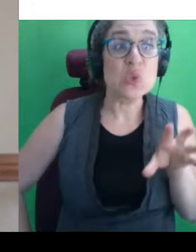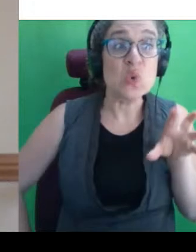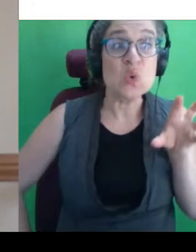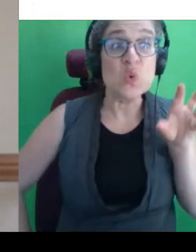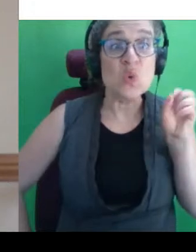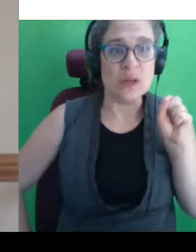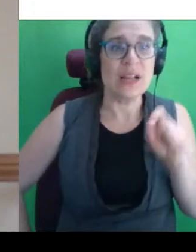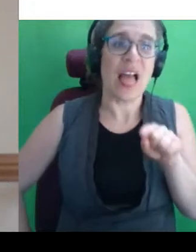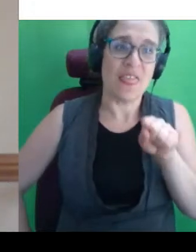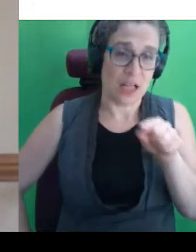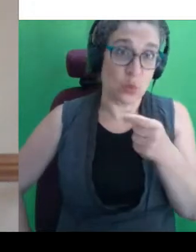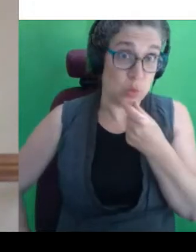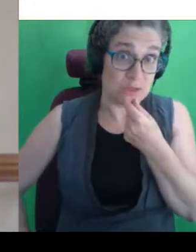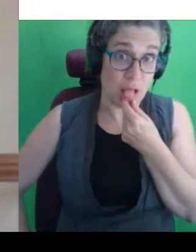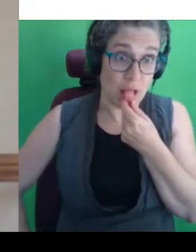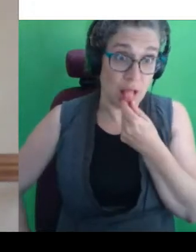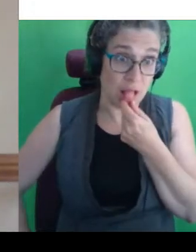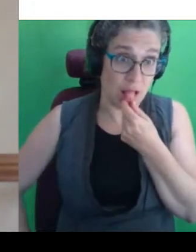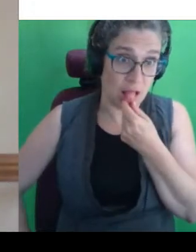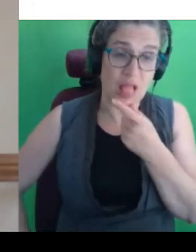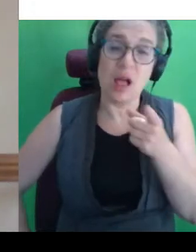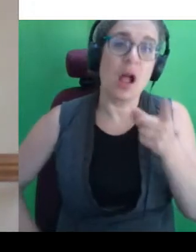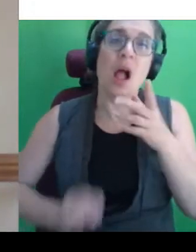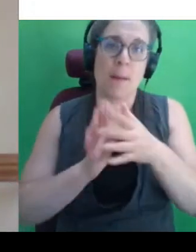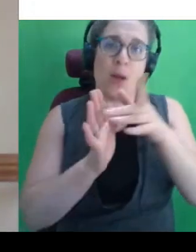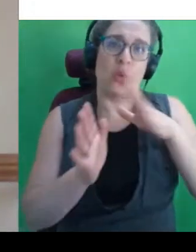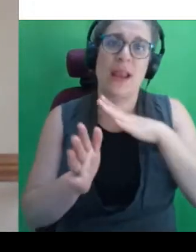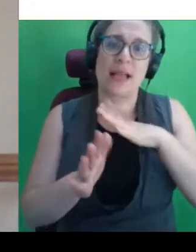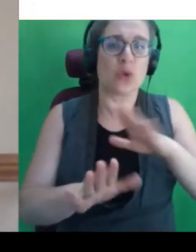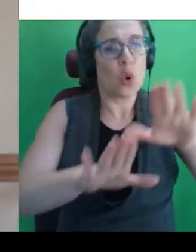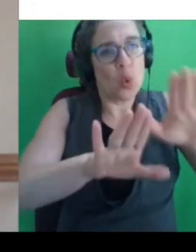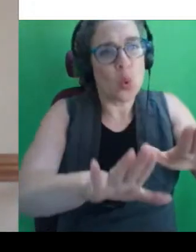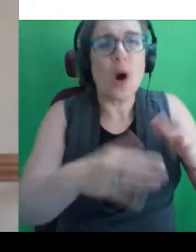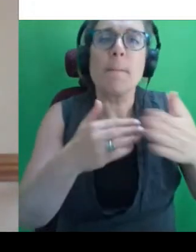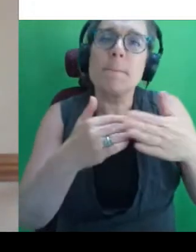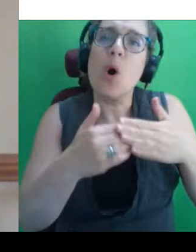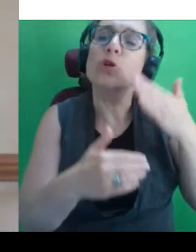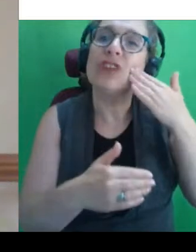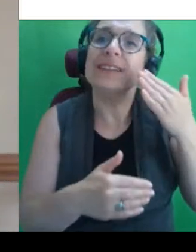If you heard that noise, you would obviously advise your patient to go more gently.